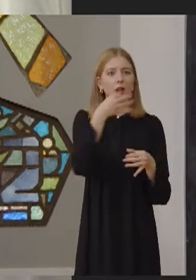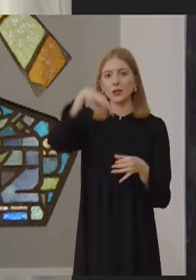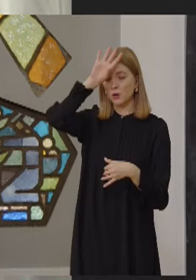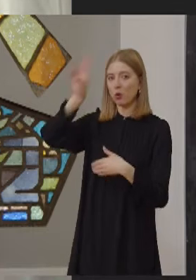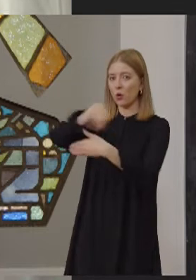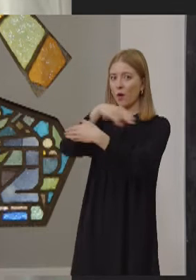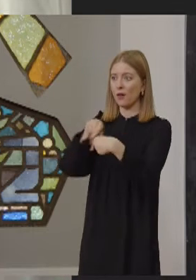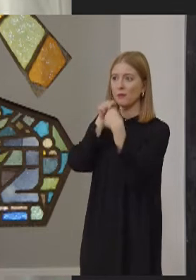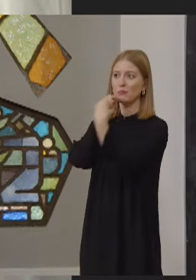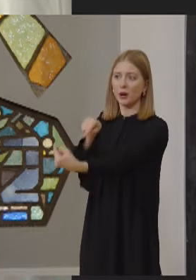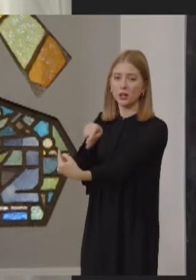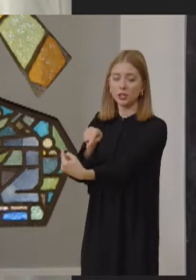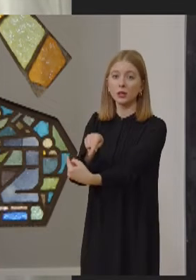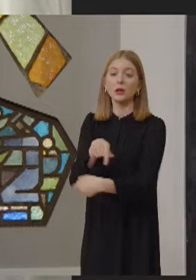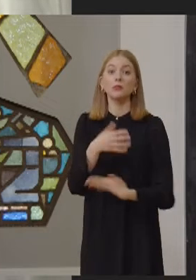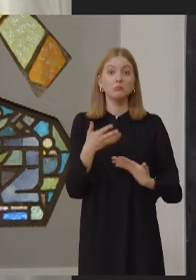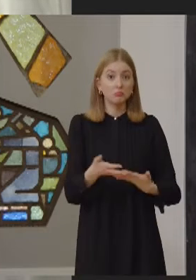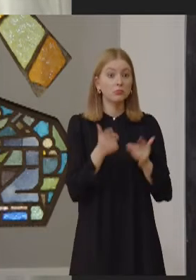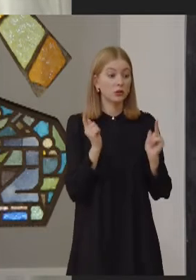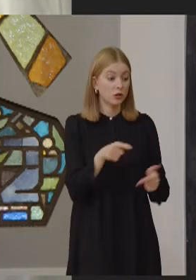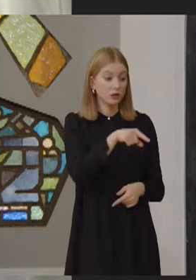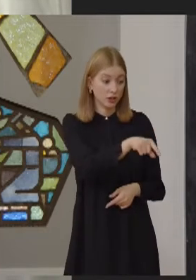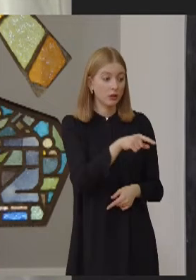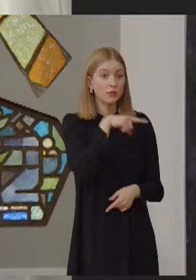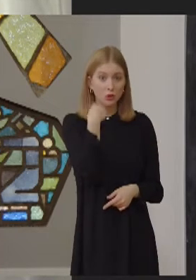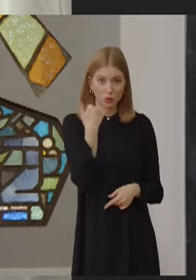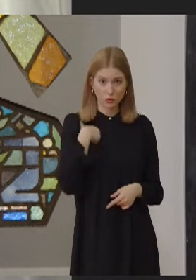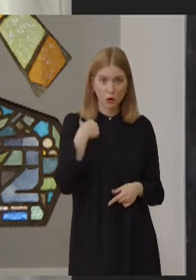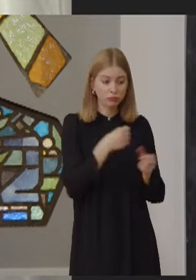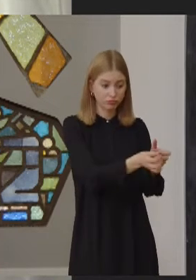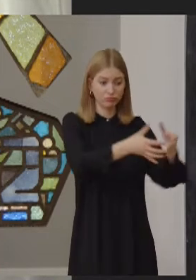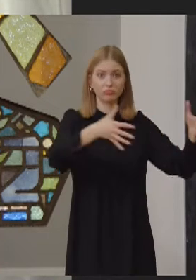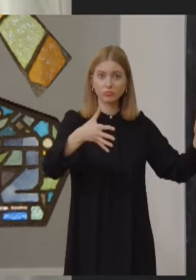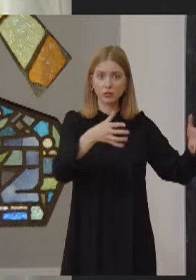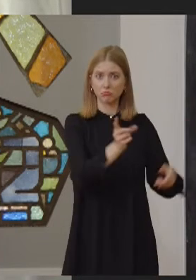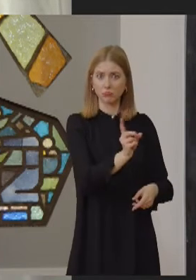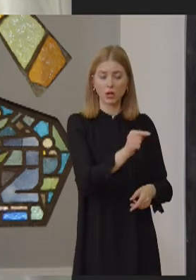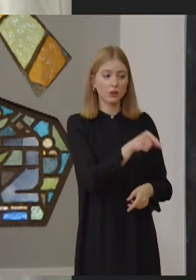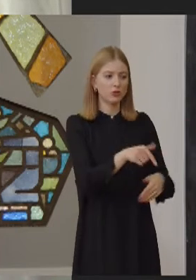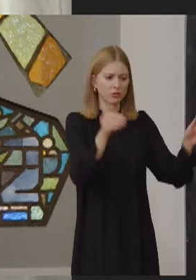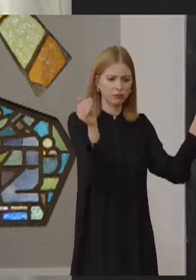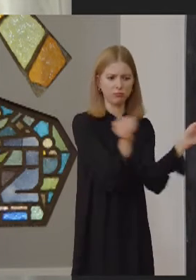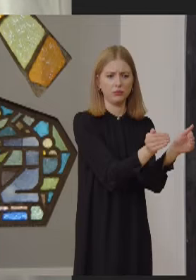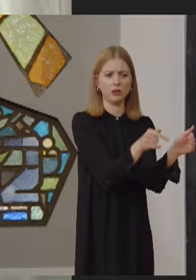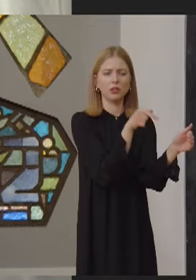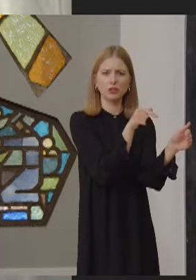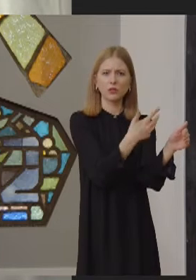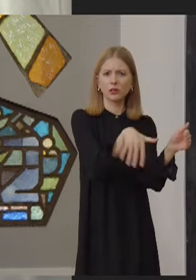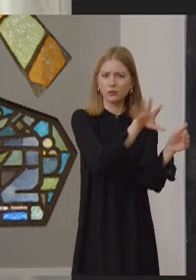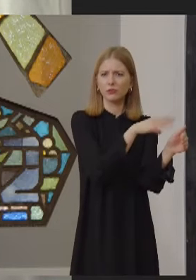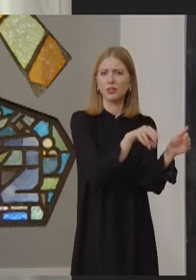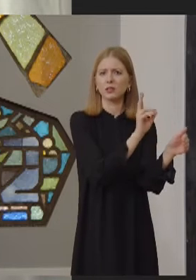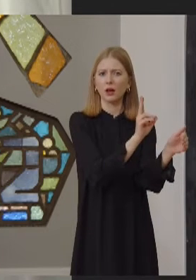Different unions, different social organizations that speak against the conventions